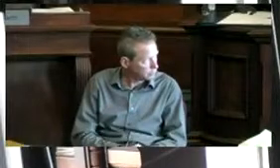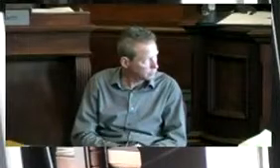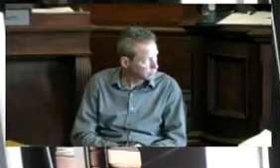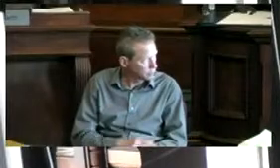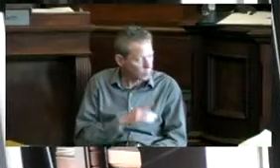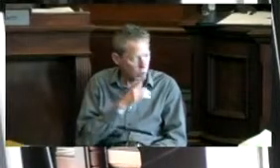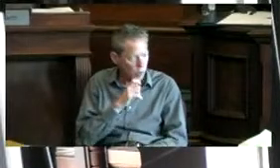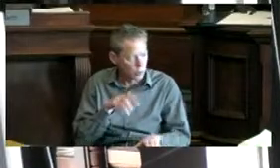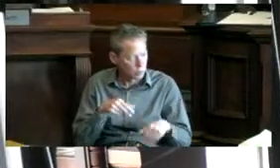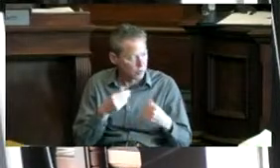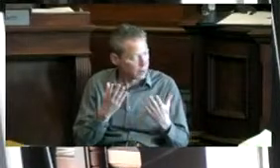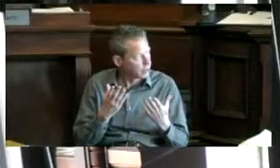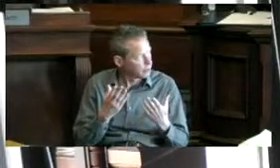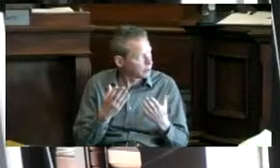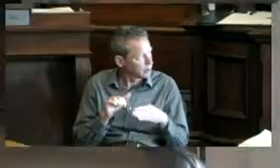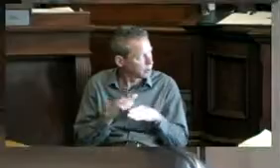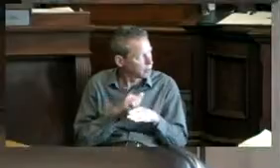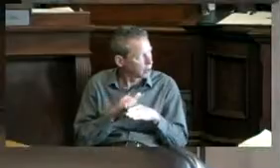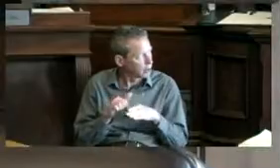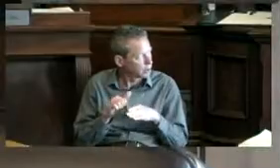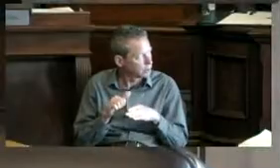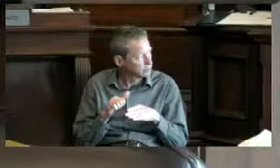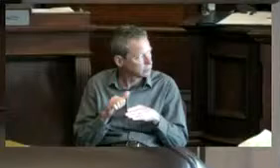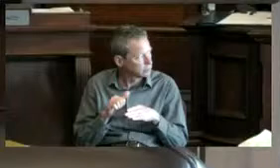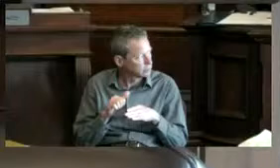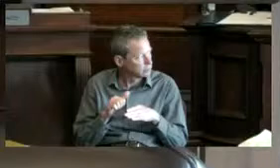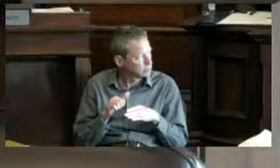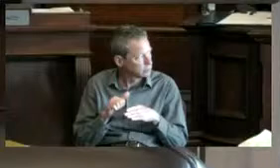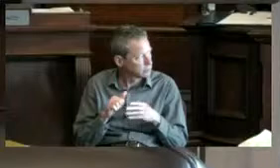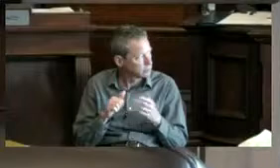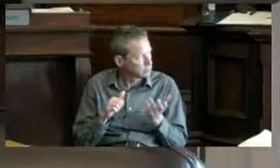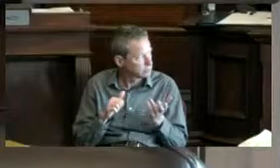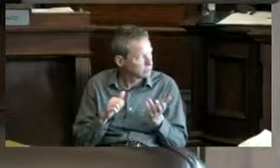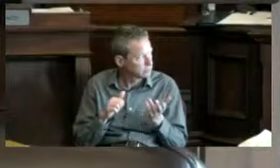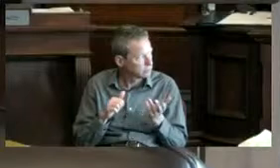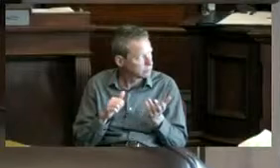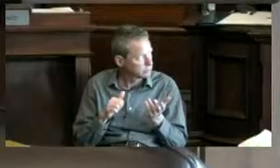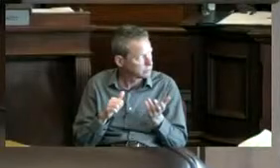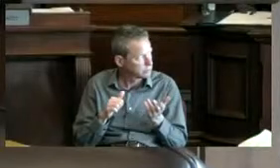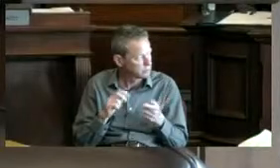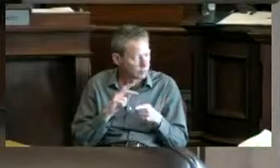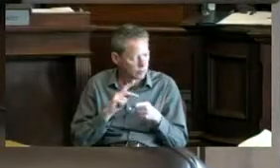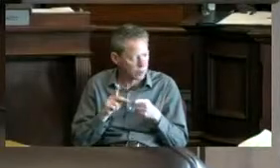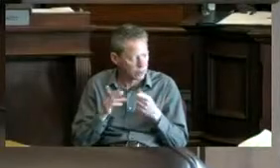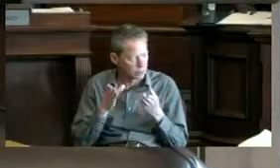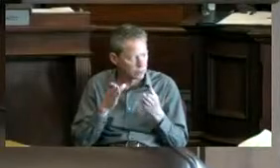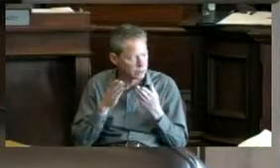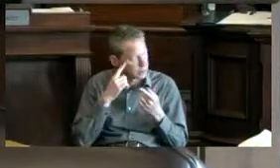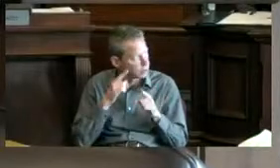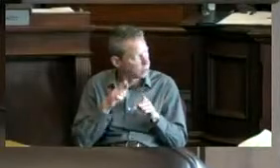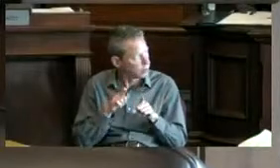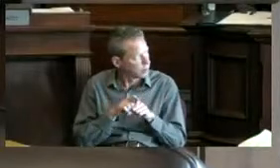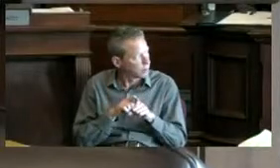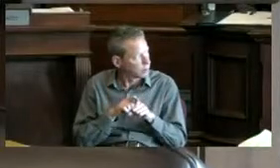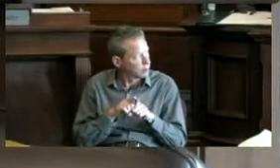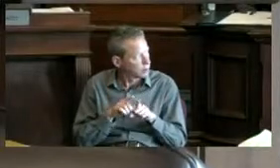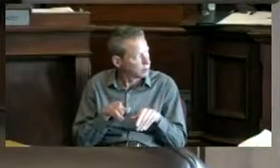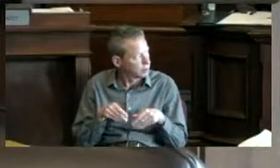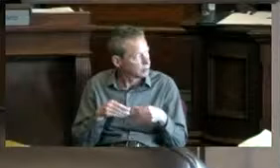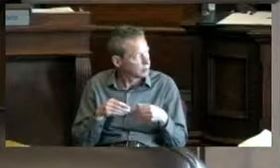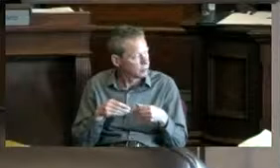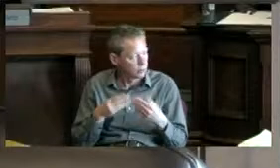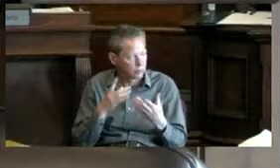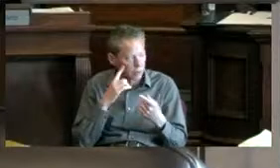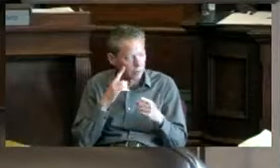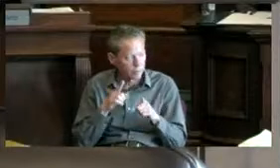who's providing the training? Is it the professional service agreement? Who you gave the agreement